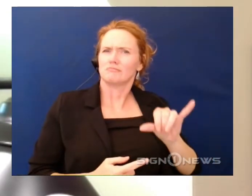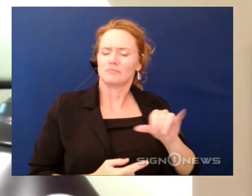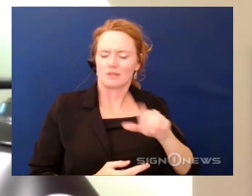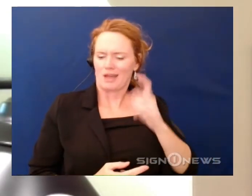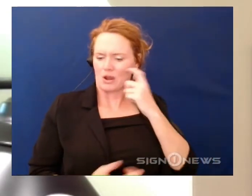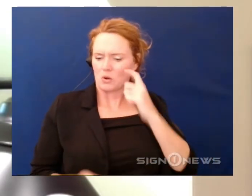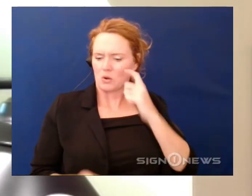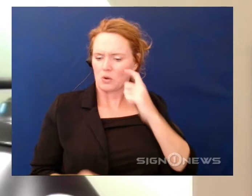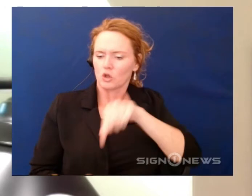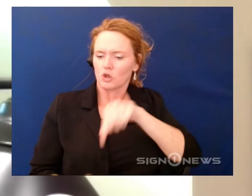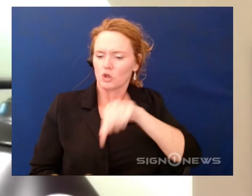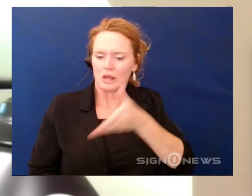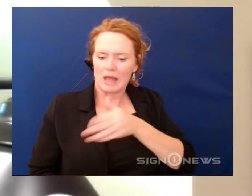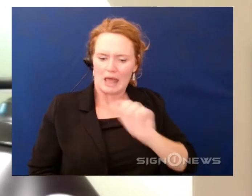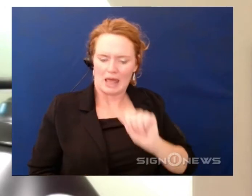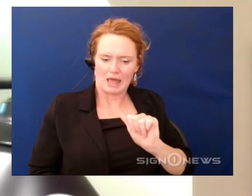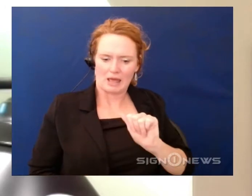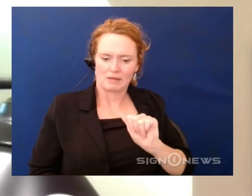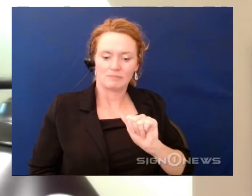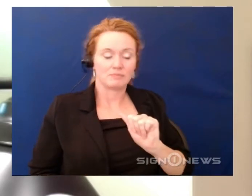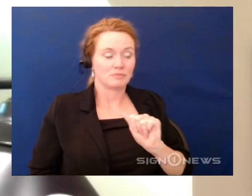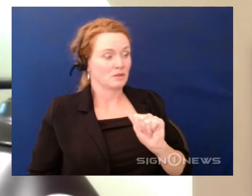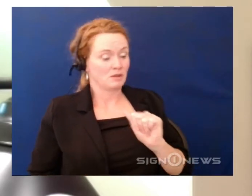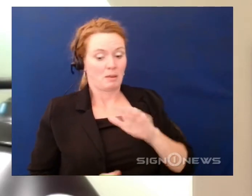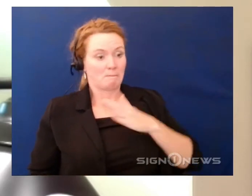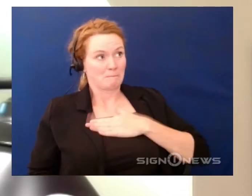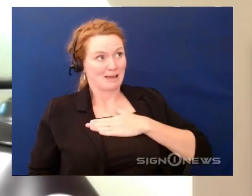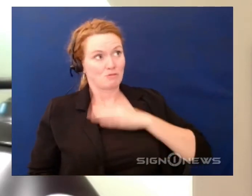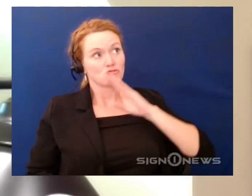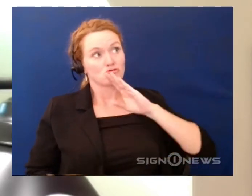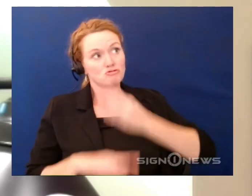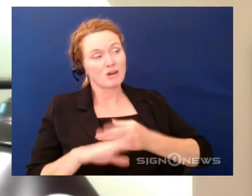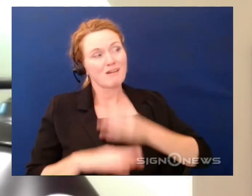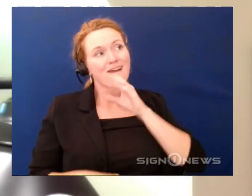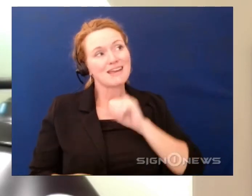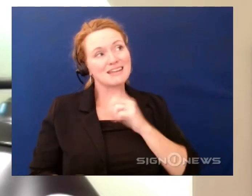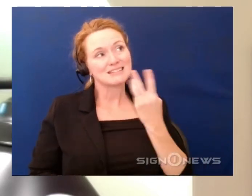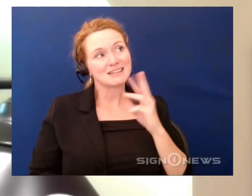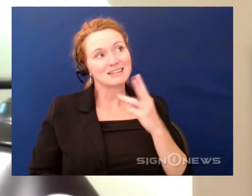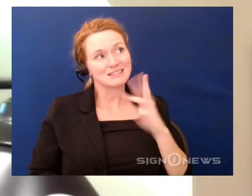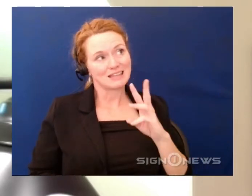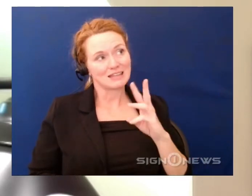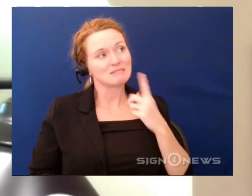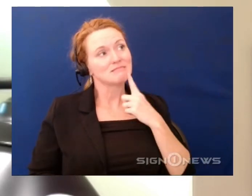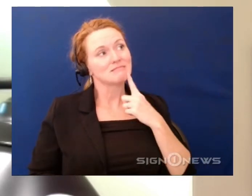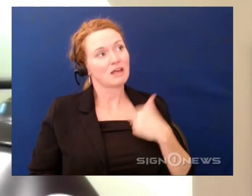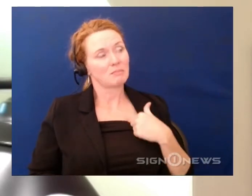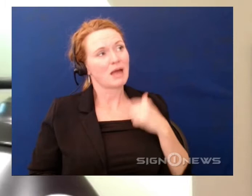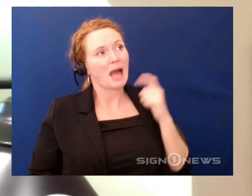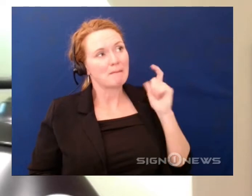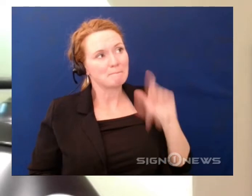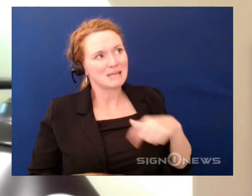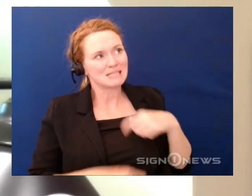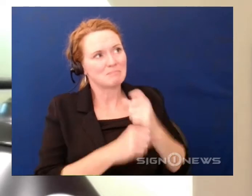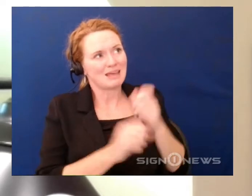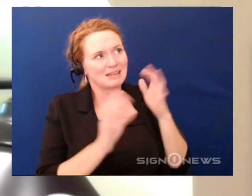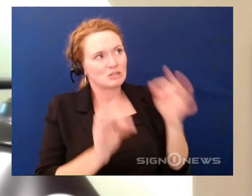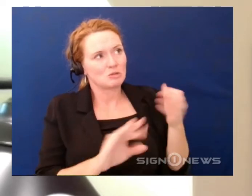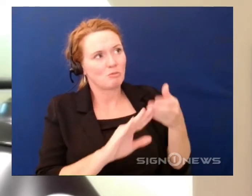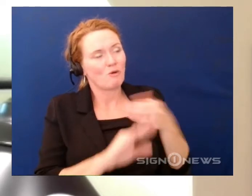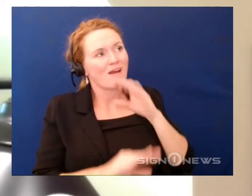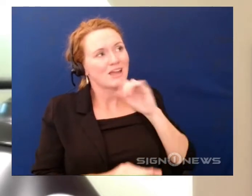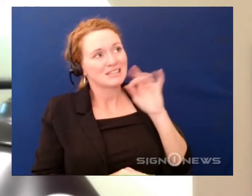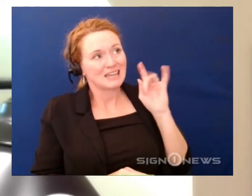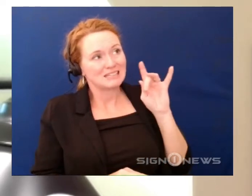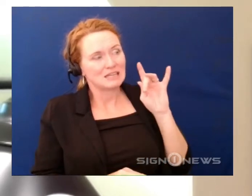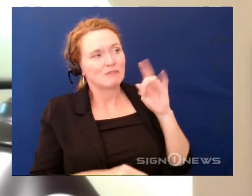is 16. I am being pressured into guardianship by the age of 18. They tell me I need it for medical support and decisions. And then someone else